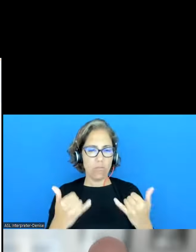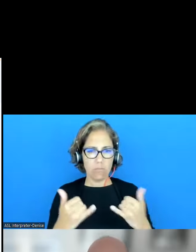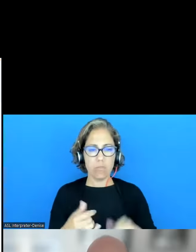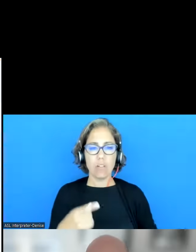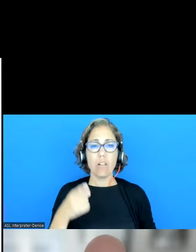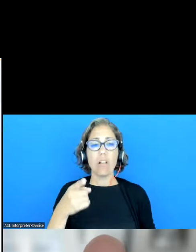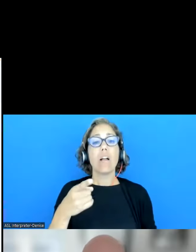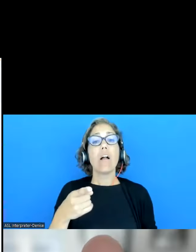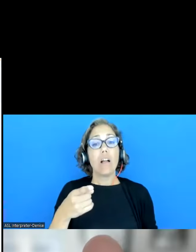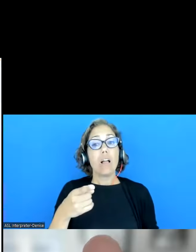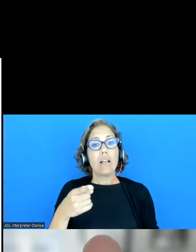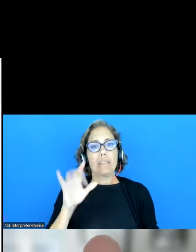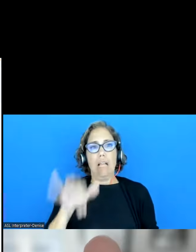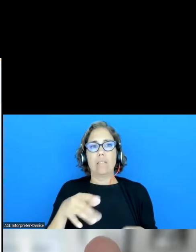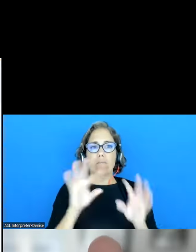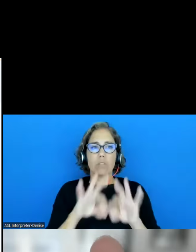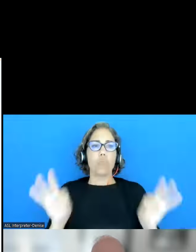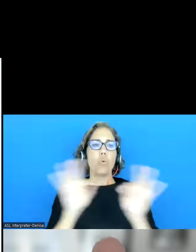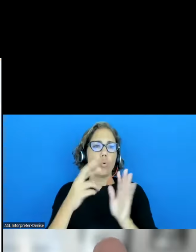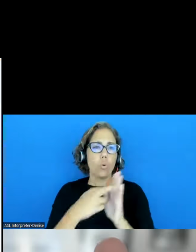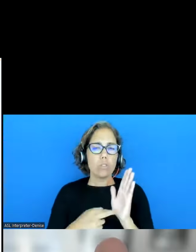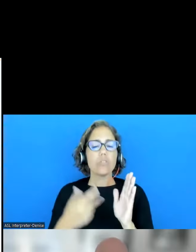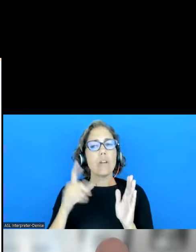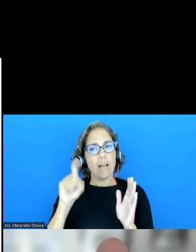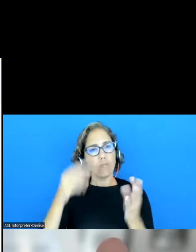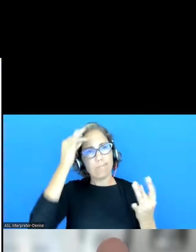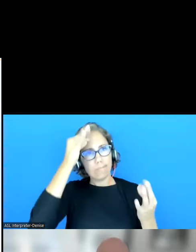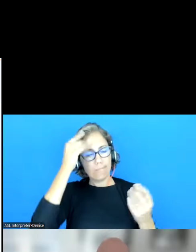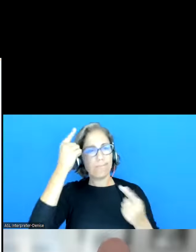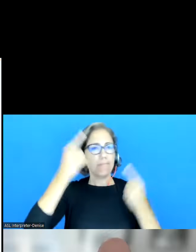such important rules for us to consider here.